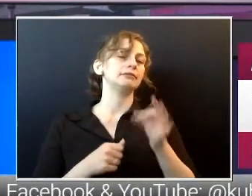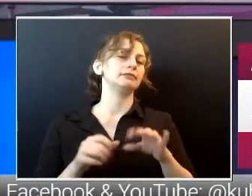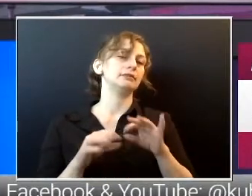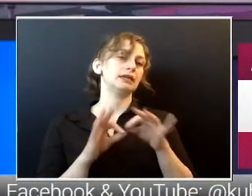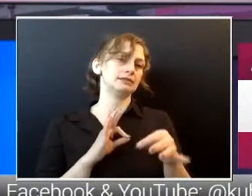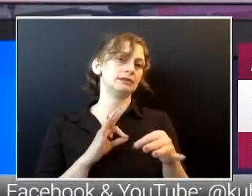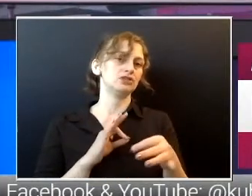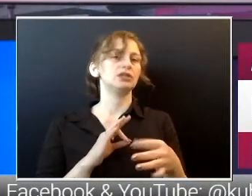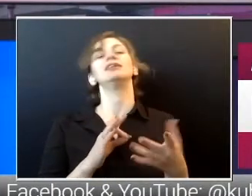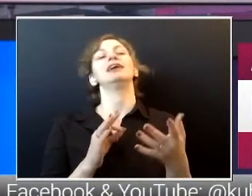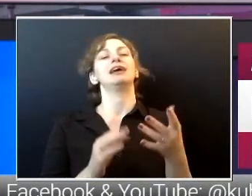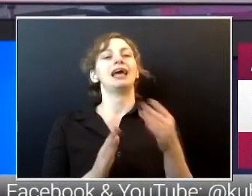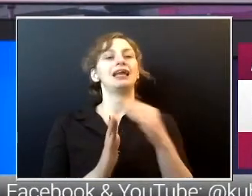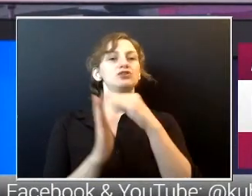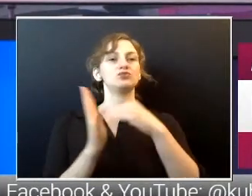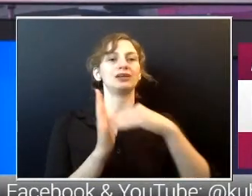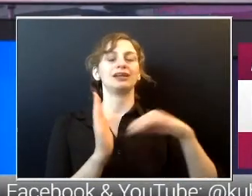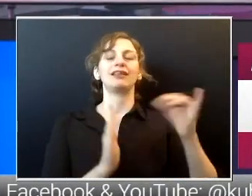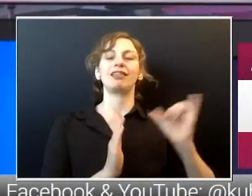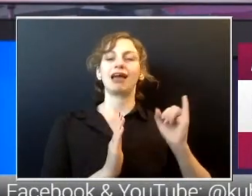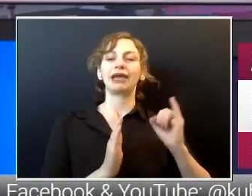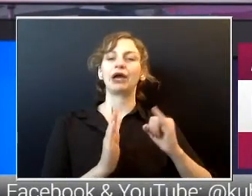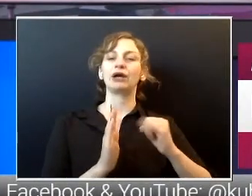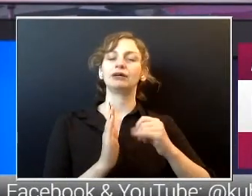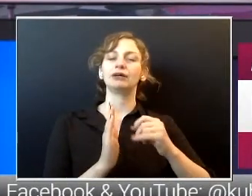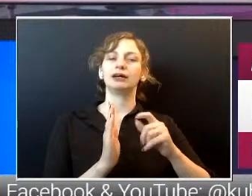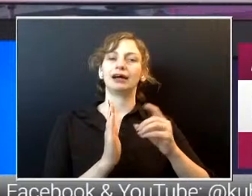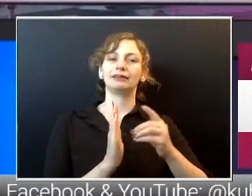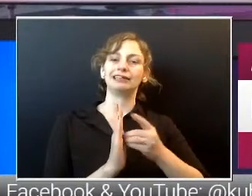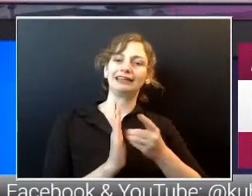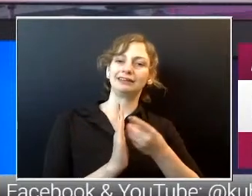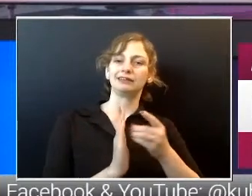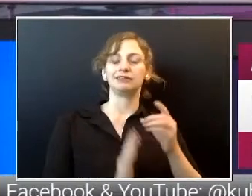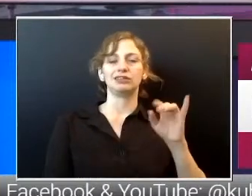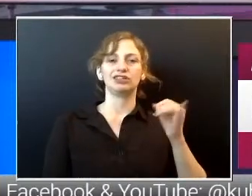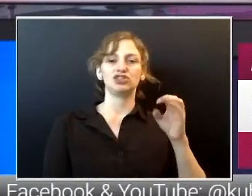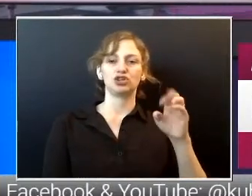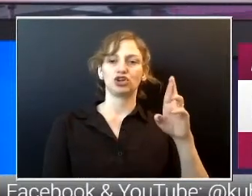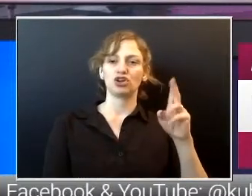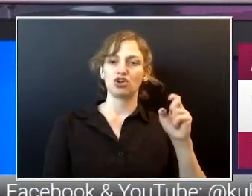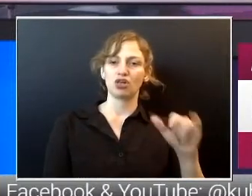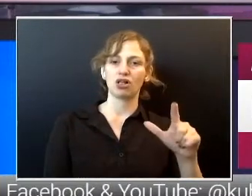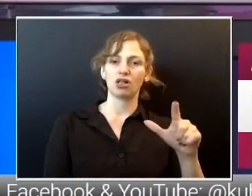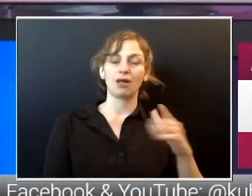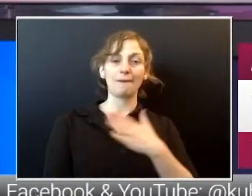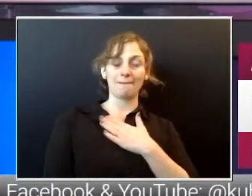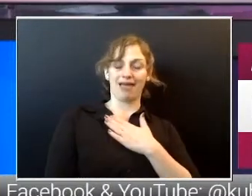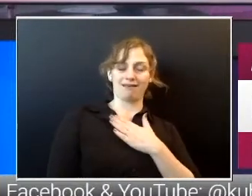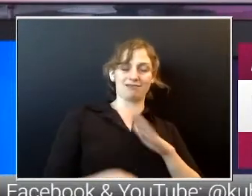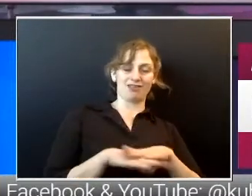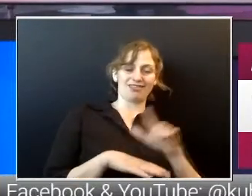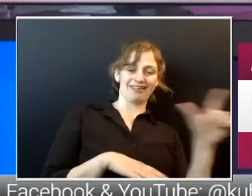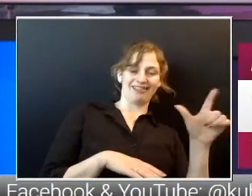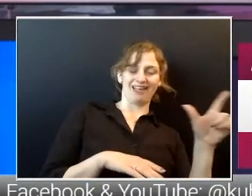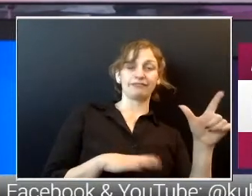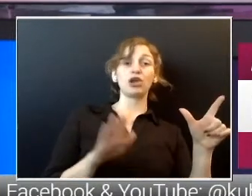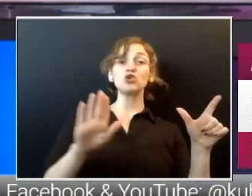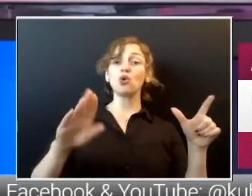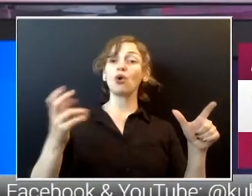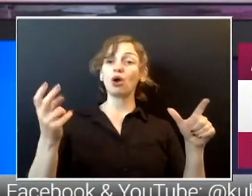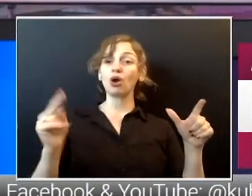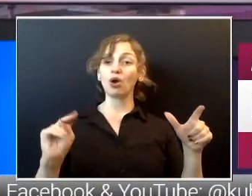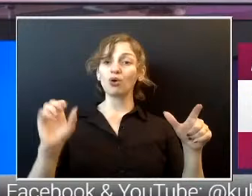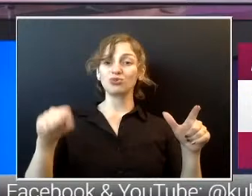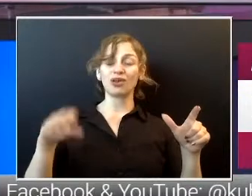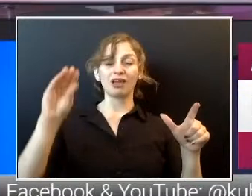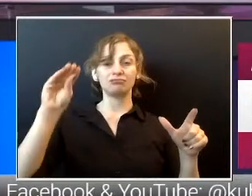so my journey is on the left side and you can write your own recovery journey on the right side. So helpful. Dr. Kramer, as